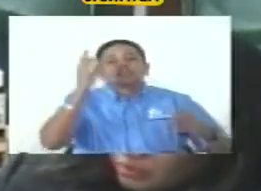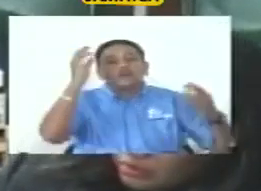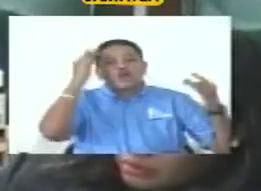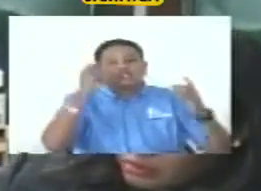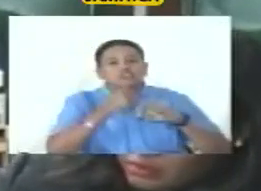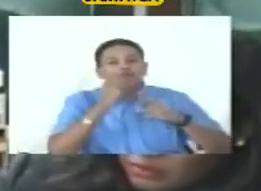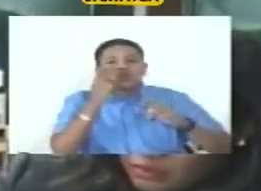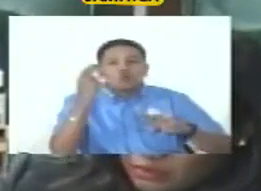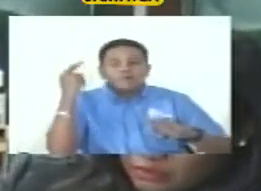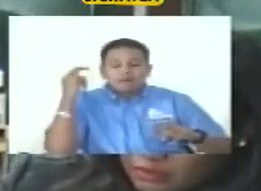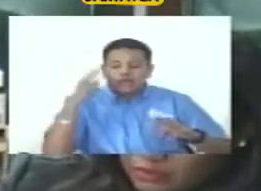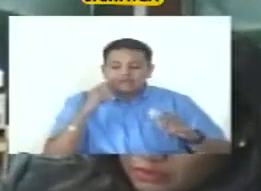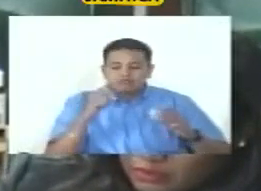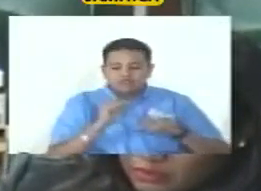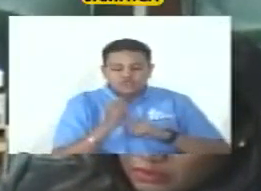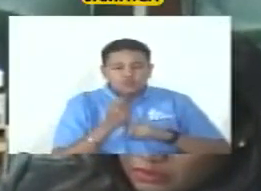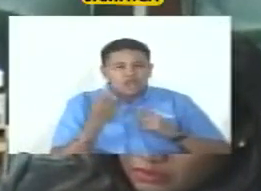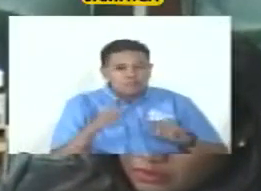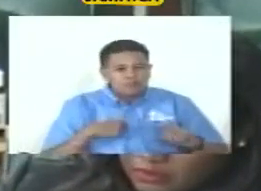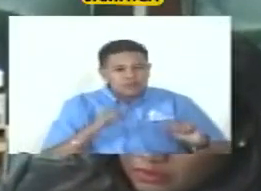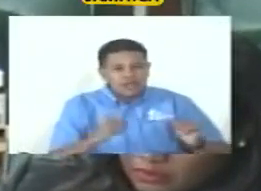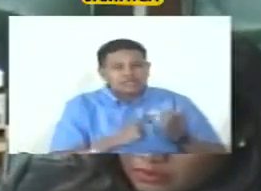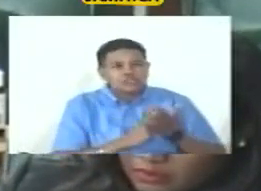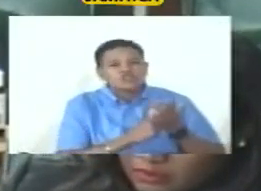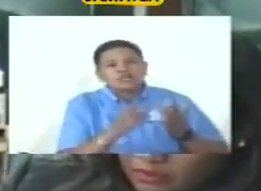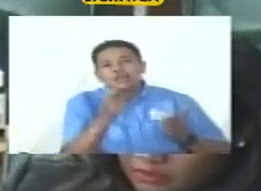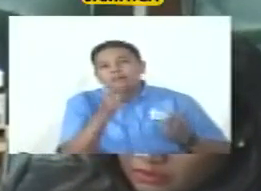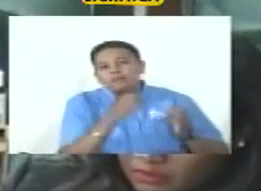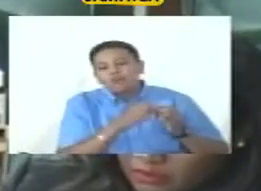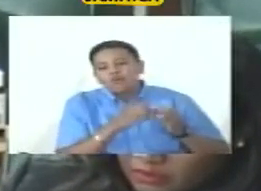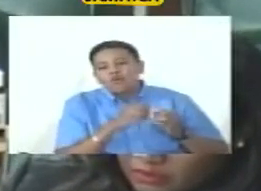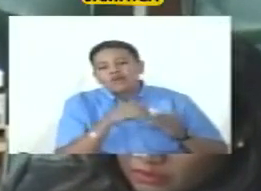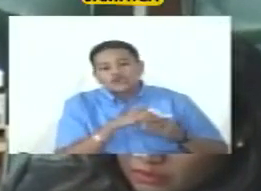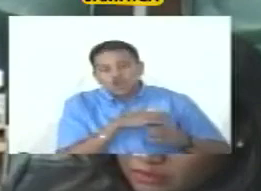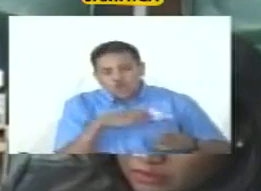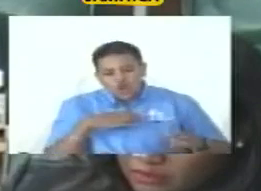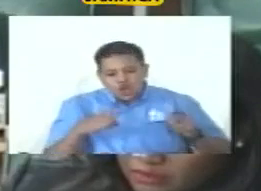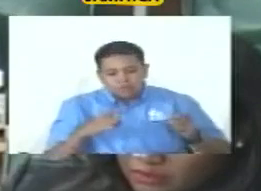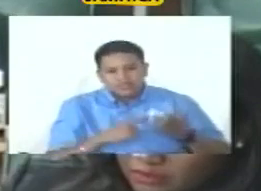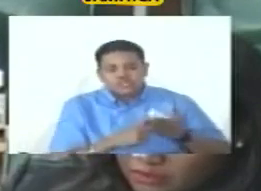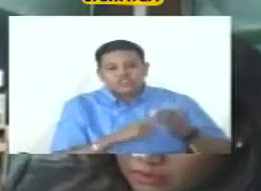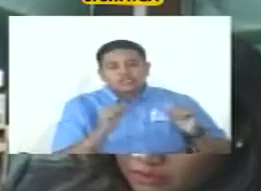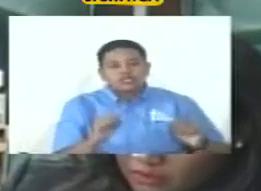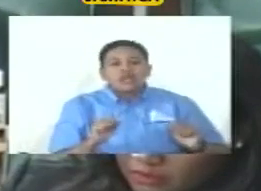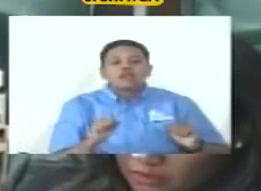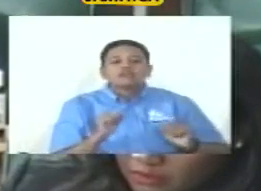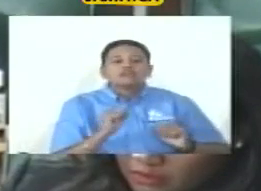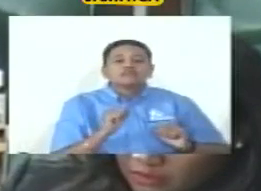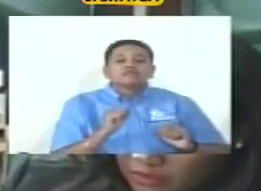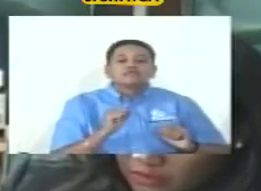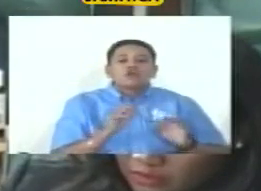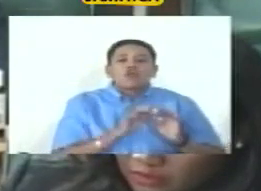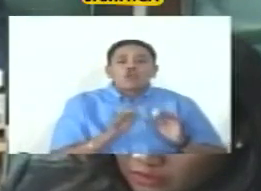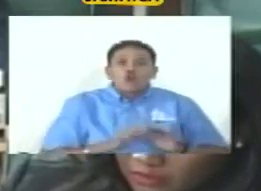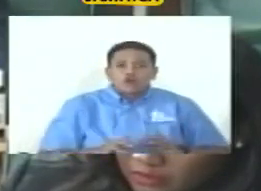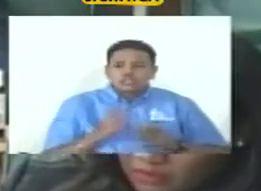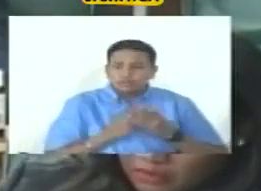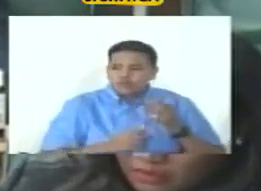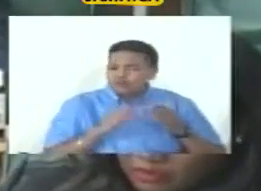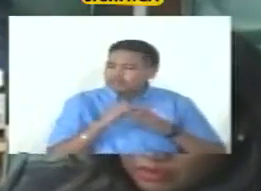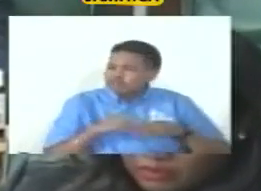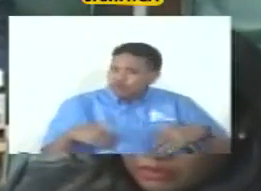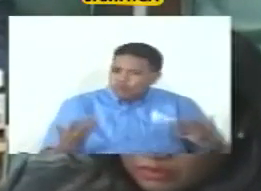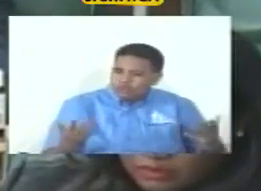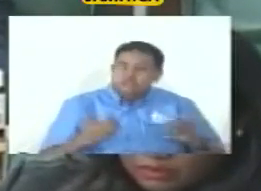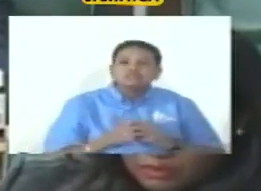looking back at the context. So maybe we can discuss that just a little more in committee, the nature of both clauses.